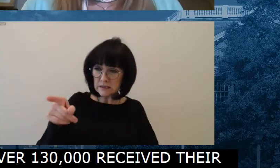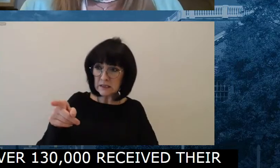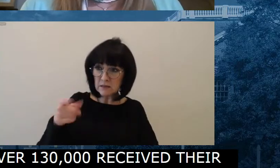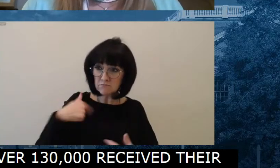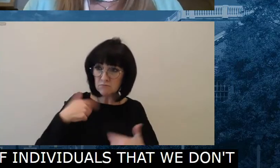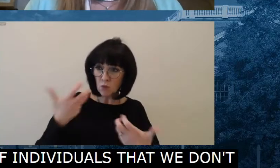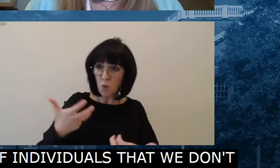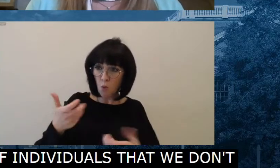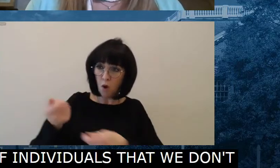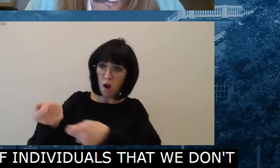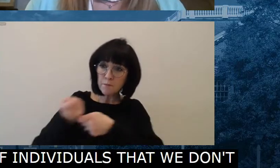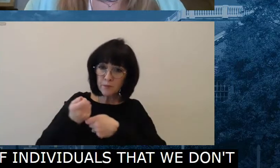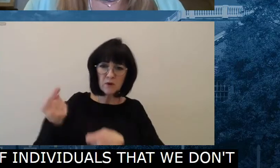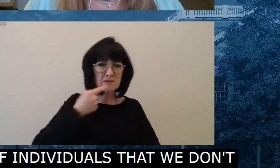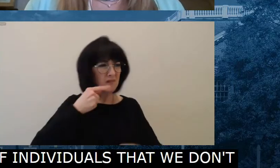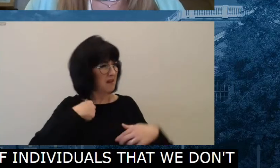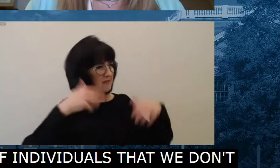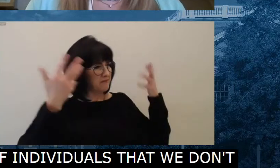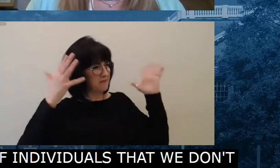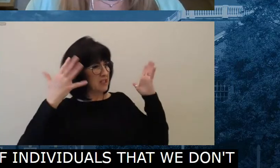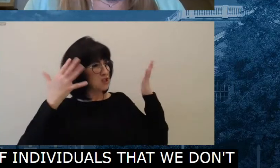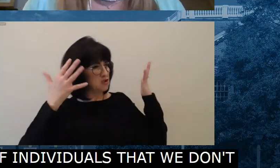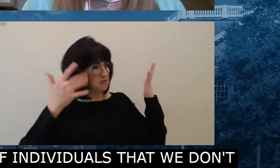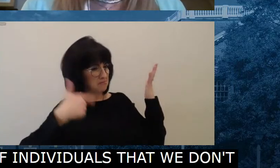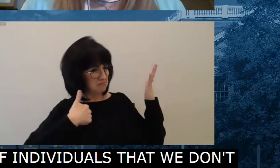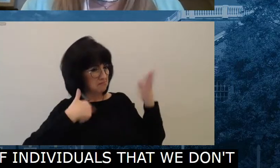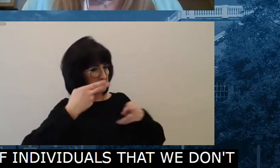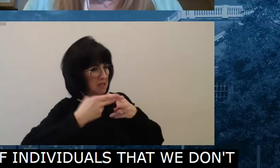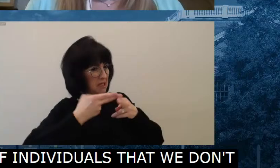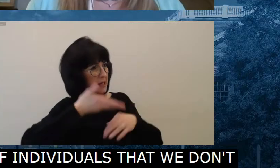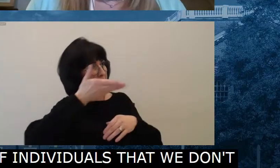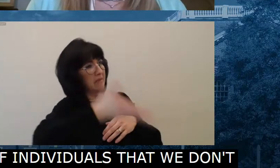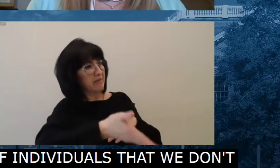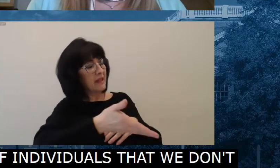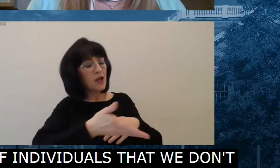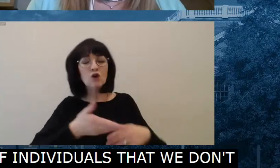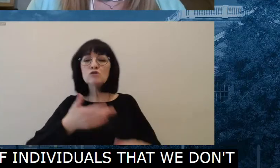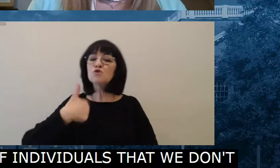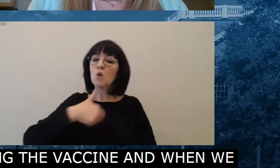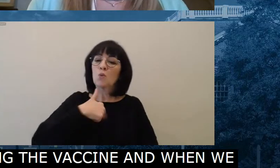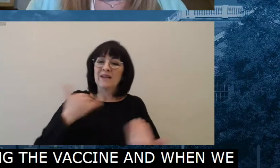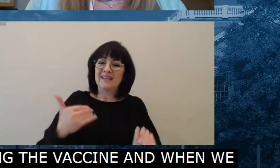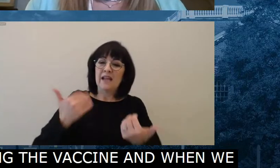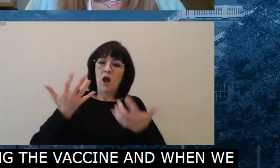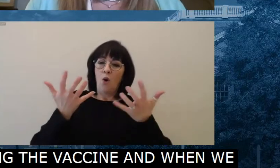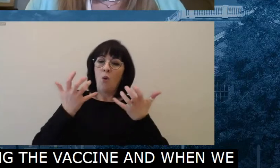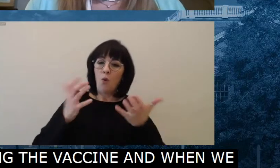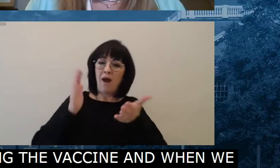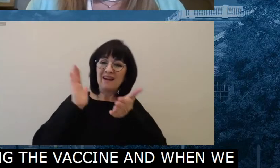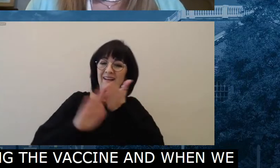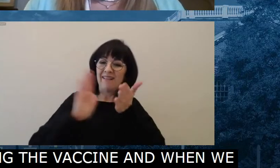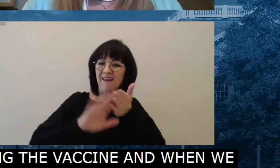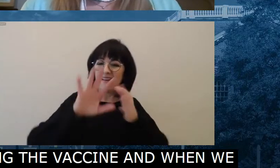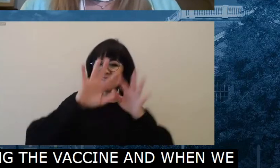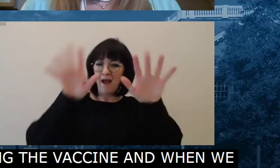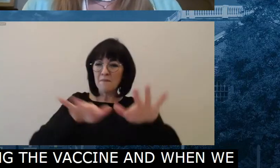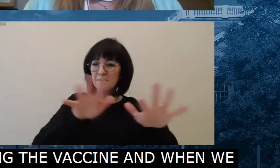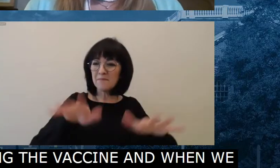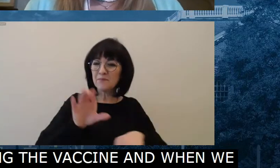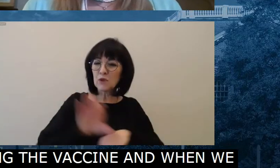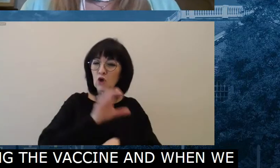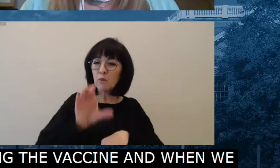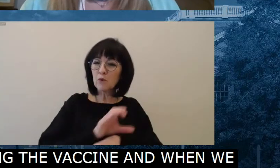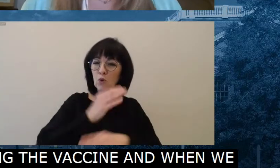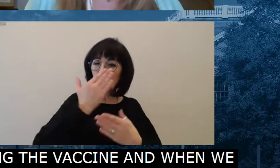trying to essentially manually clean that up so that we know who's been vaccinated and